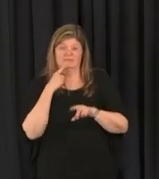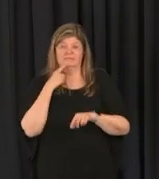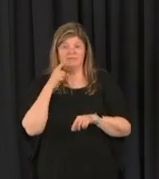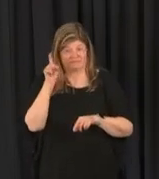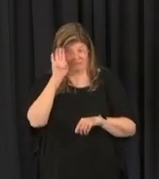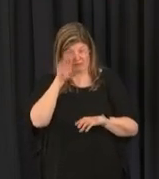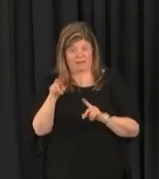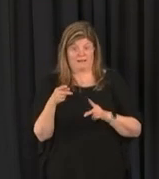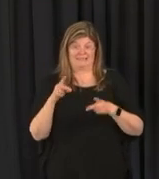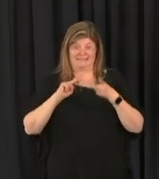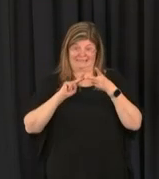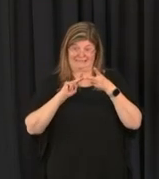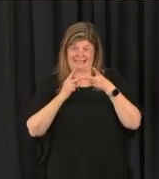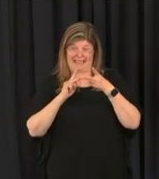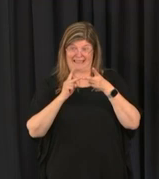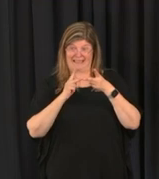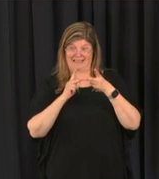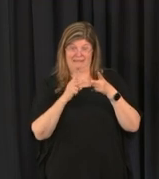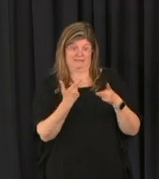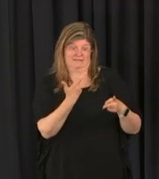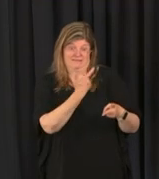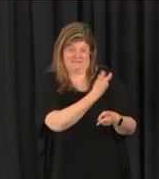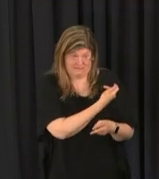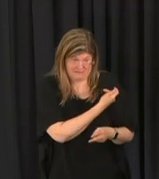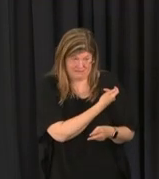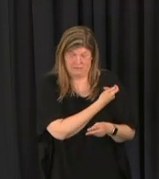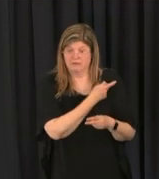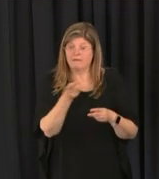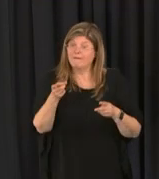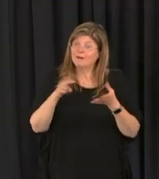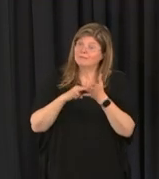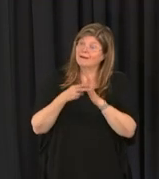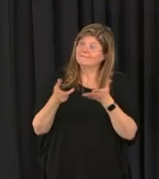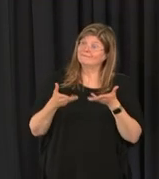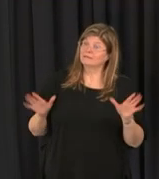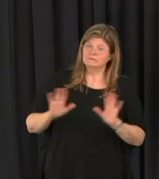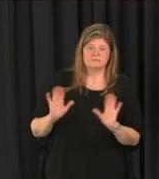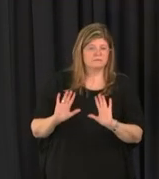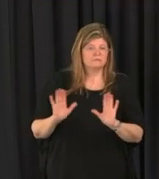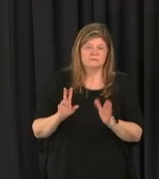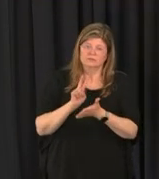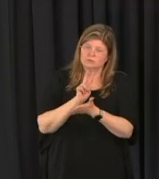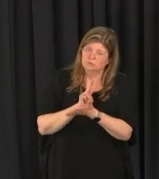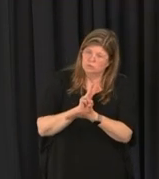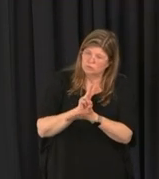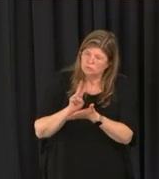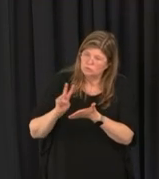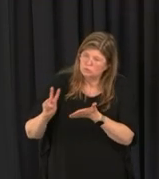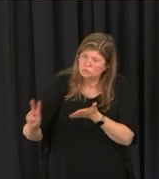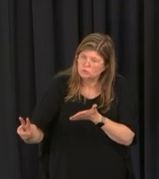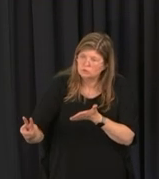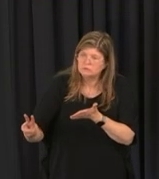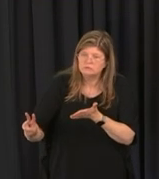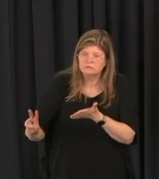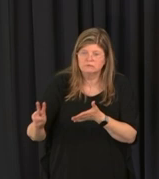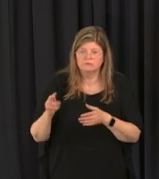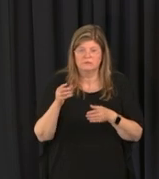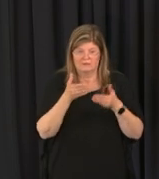2 weeks after you receive the second dose of a 2-dose series of vaccines, so the Pfizer and Moderna